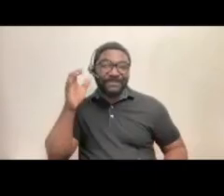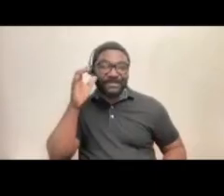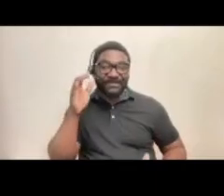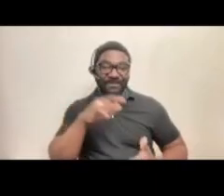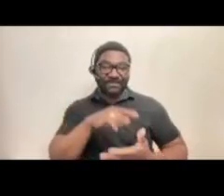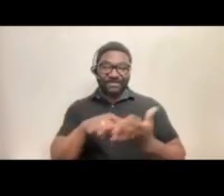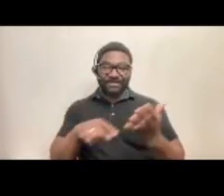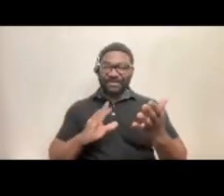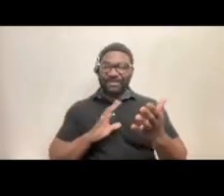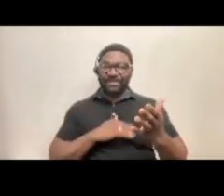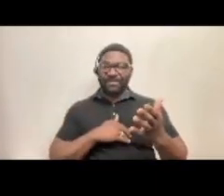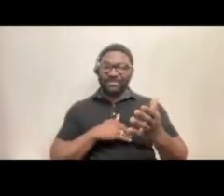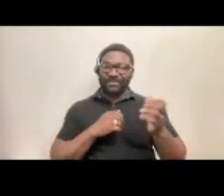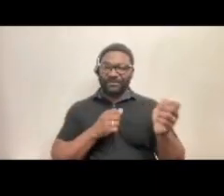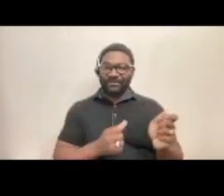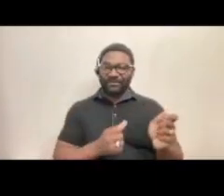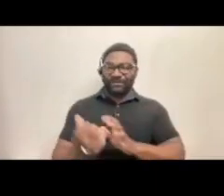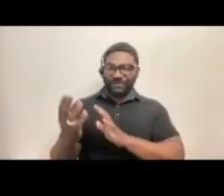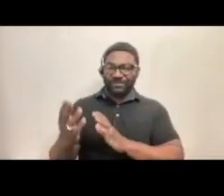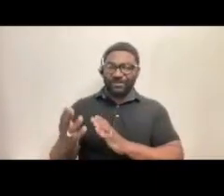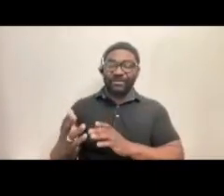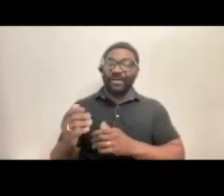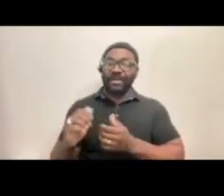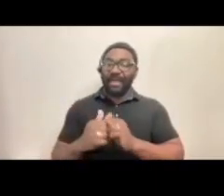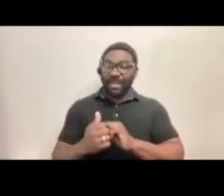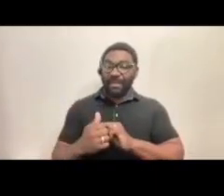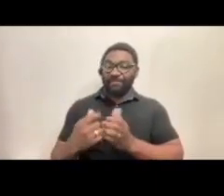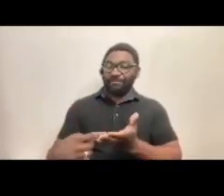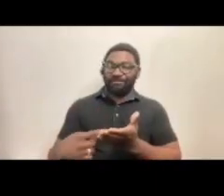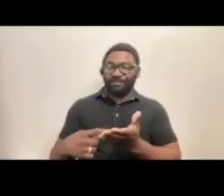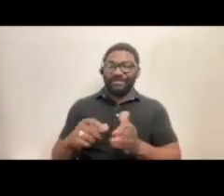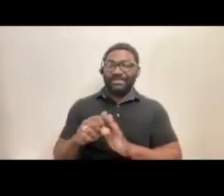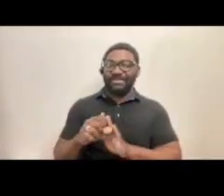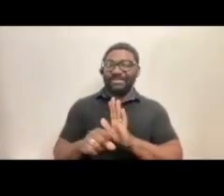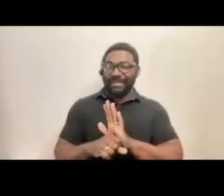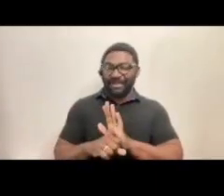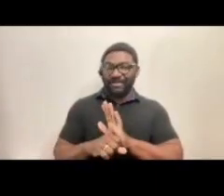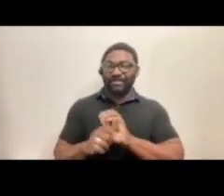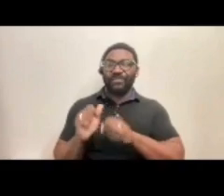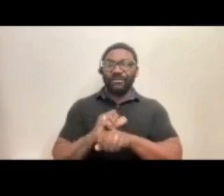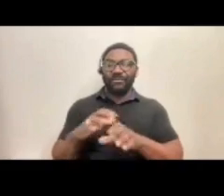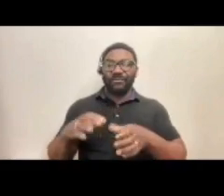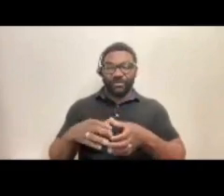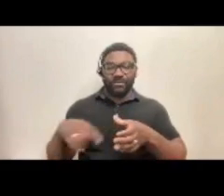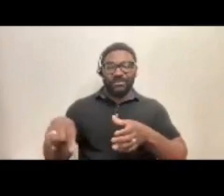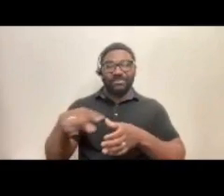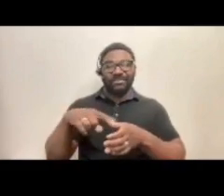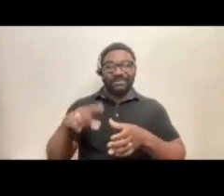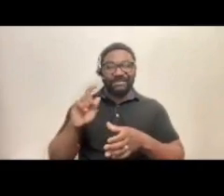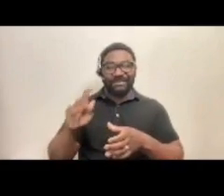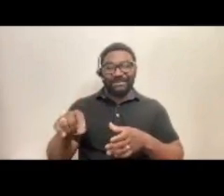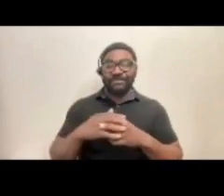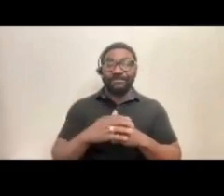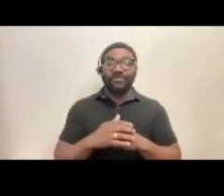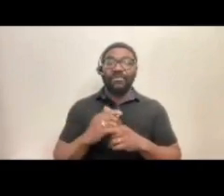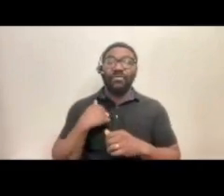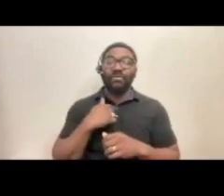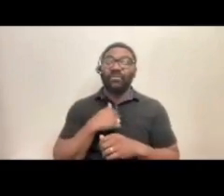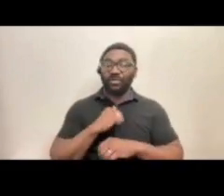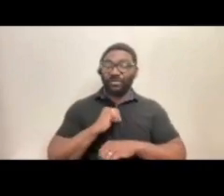how they support states address their direct care workforce needs. We'll explore some helpful Lead Center